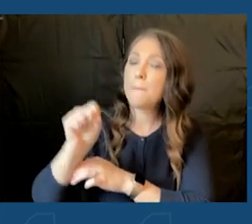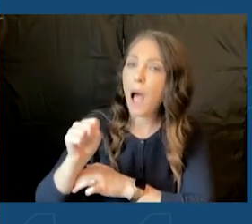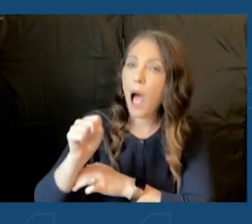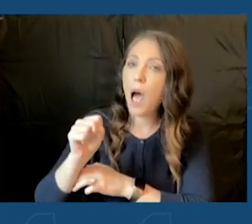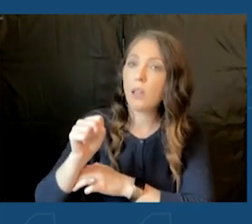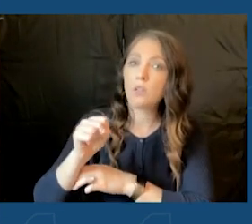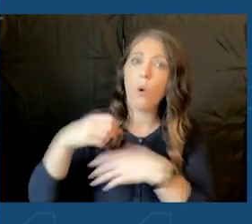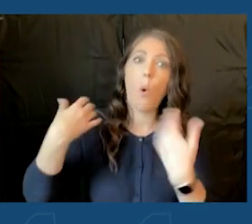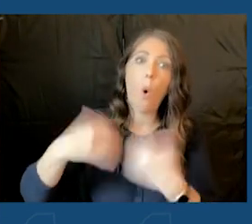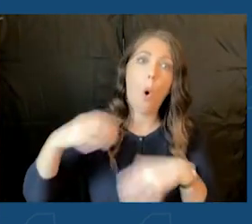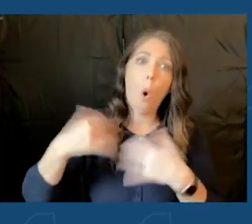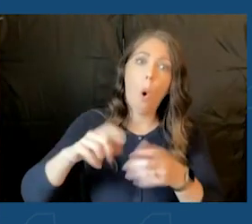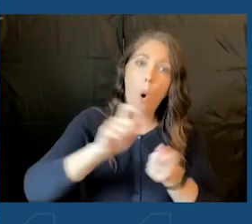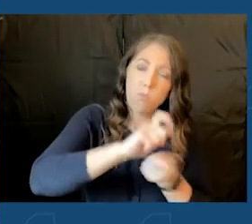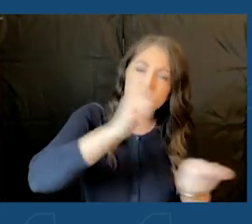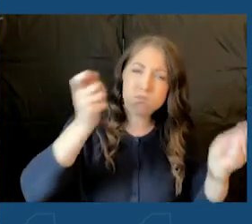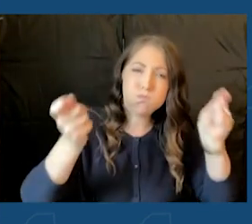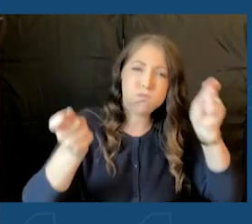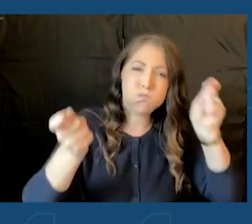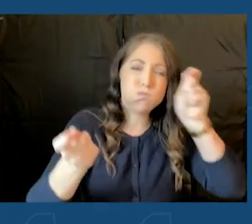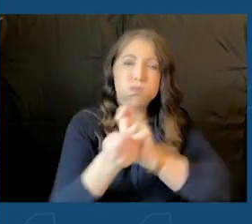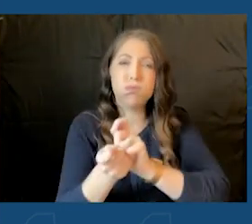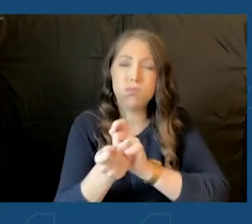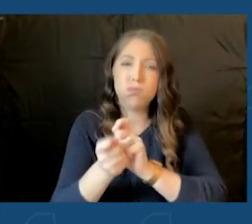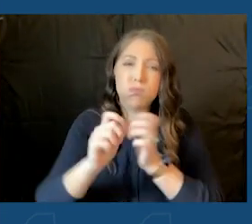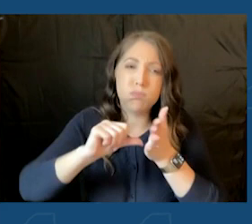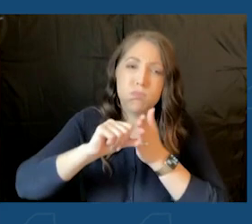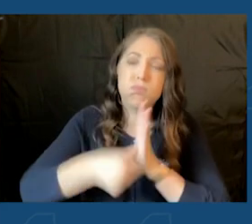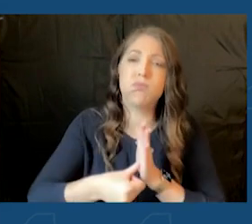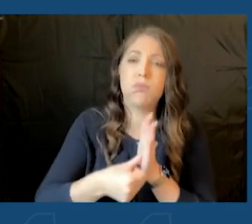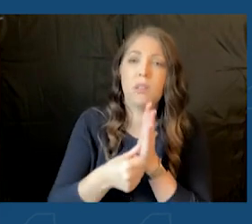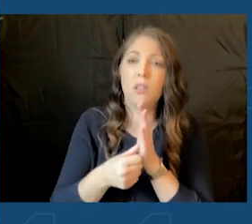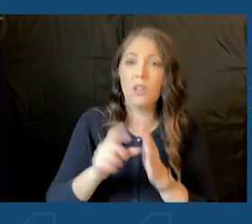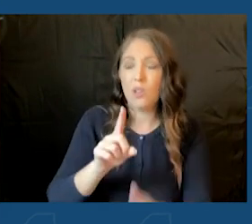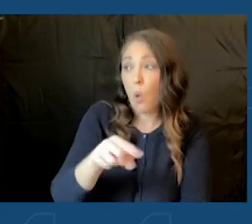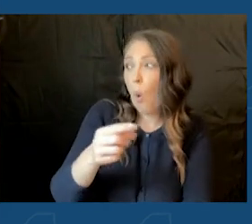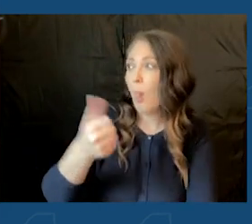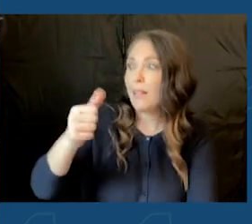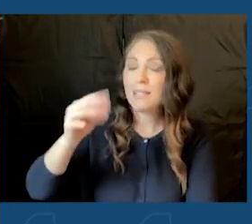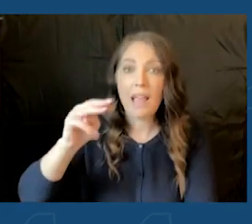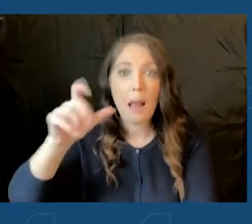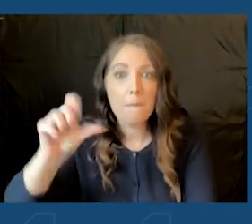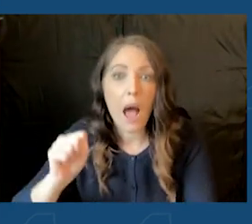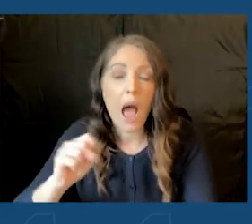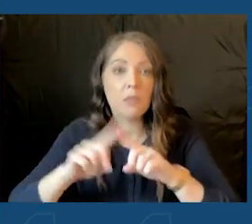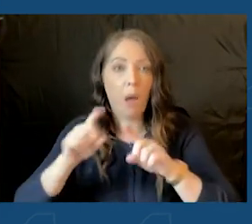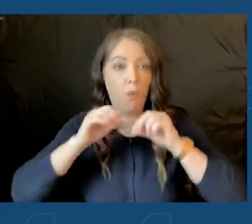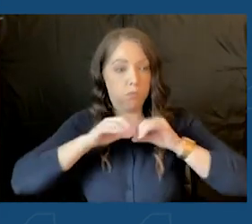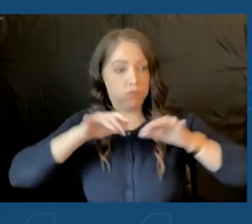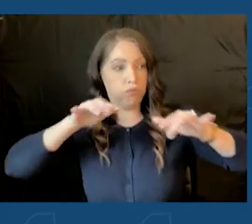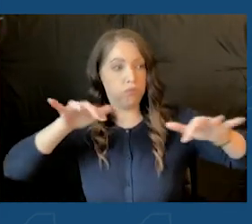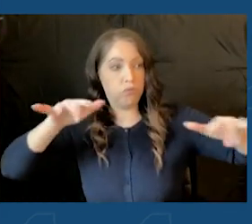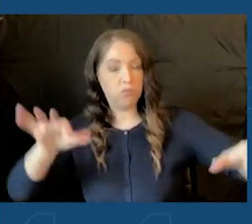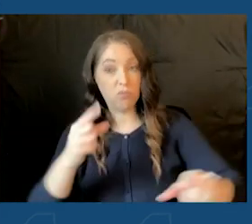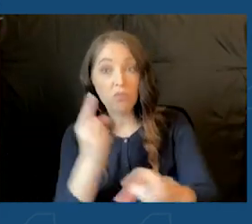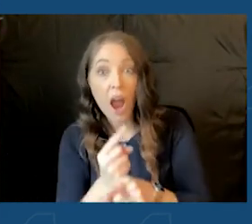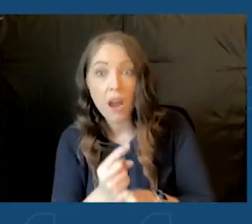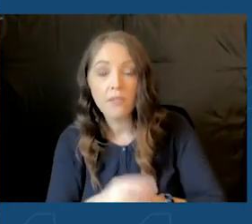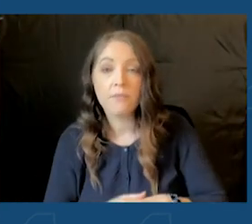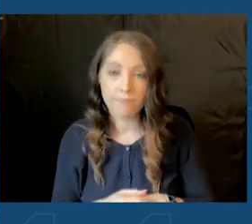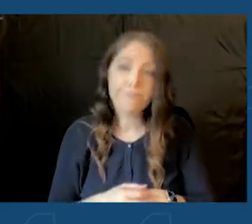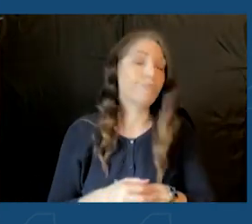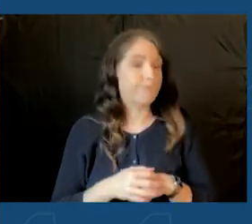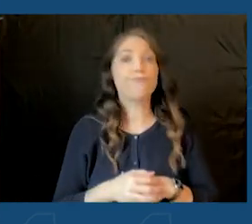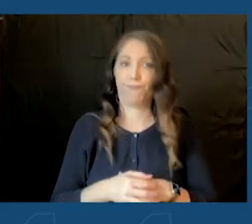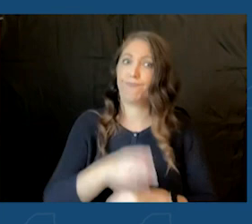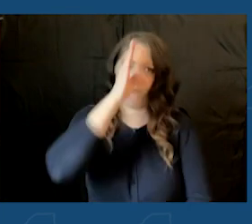difference system-wide? It's just a third track for 10 miles, and what is the ripple effect throughout the system? It's pretty